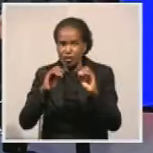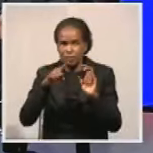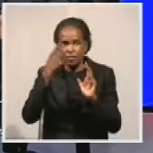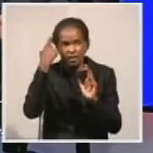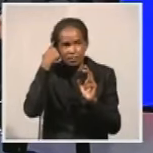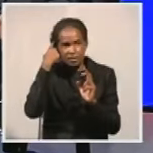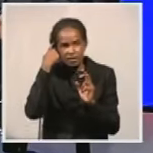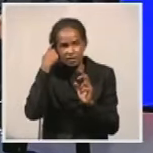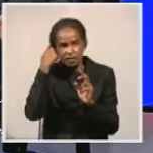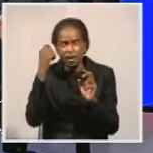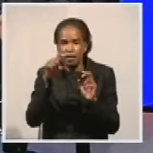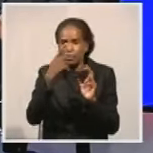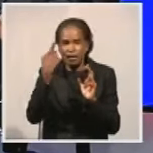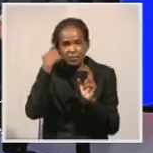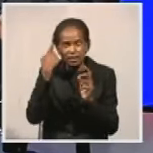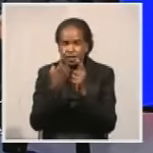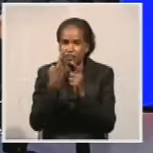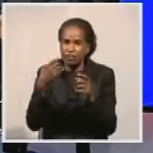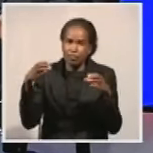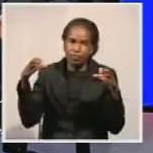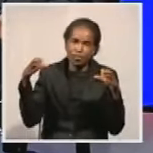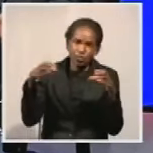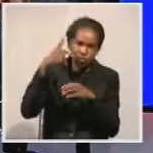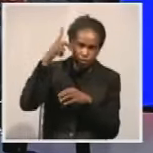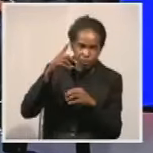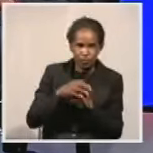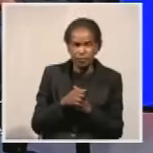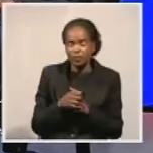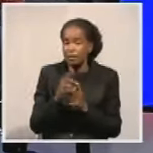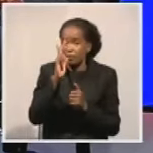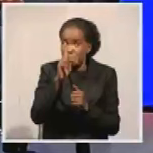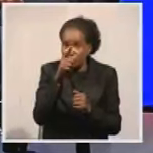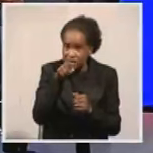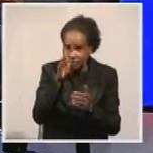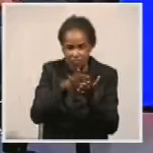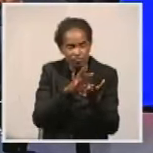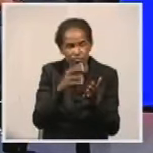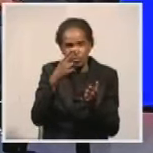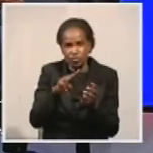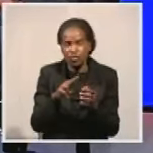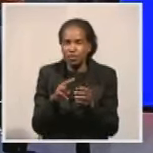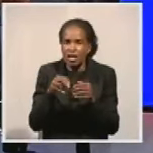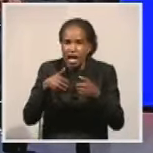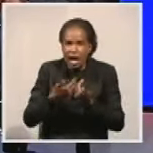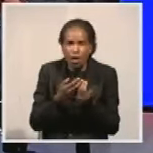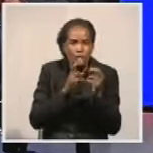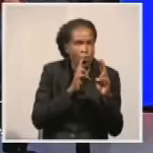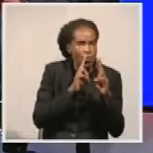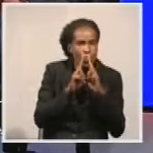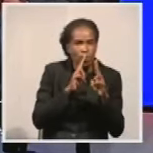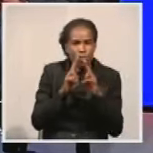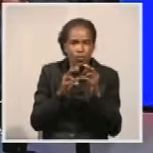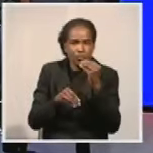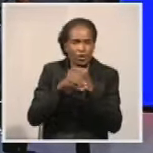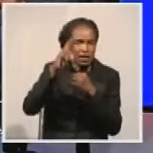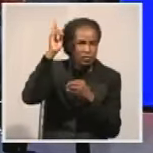the party, and it's not directly elected by the people. Mm-hmm. Was that as well a serious consideration and part of the policy of